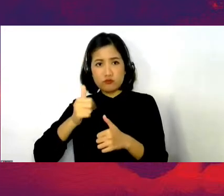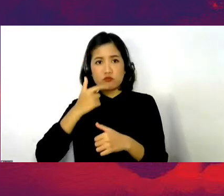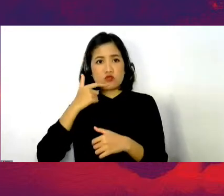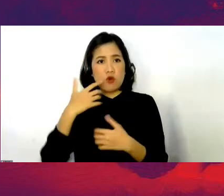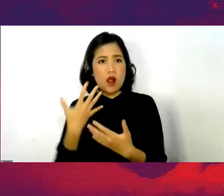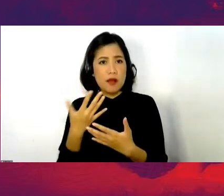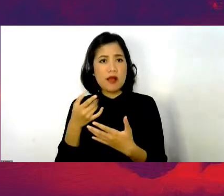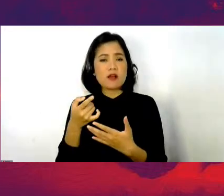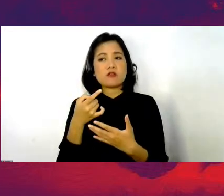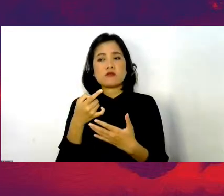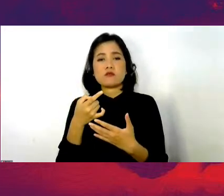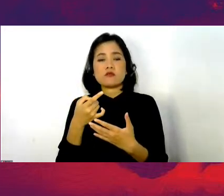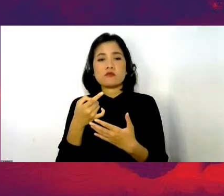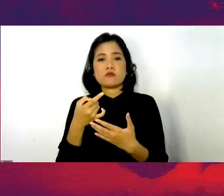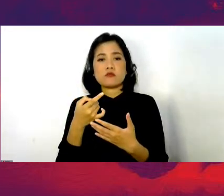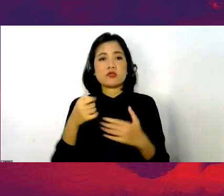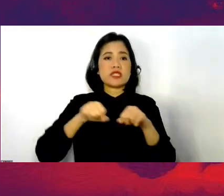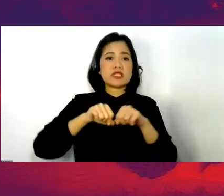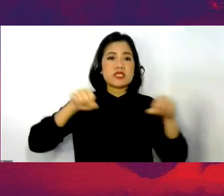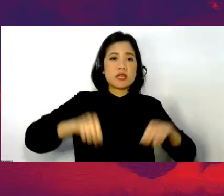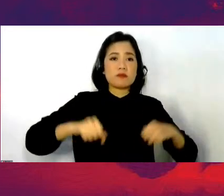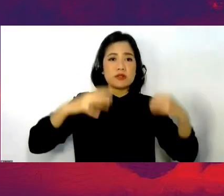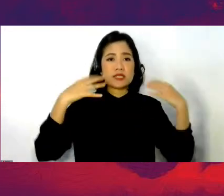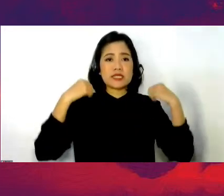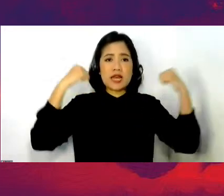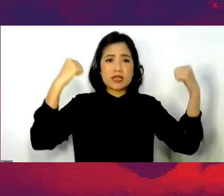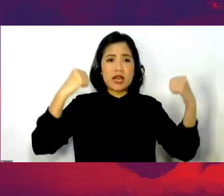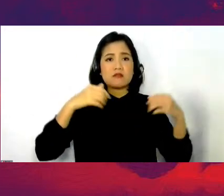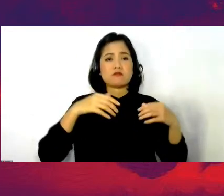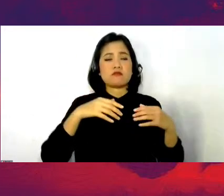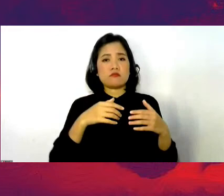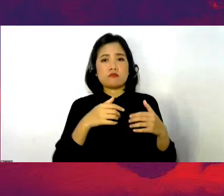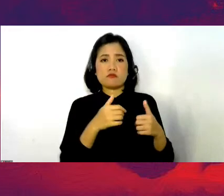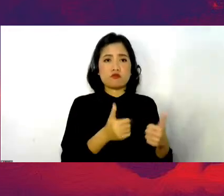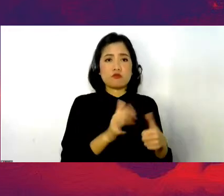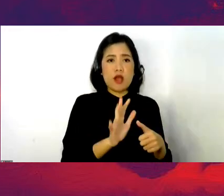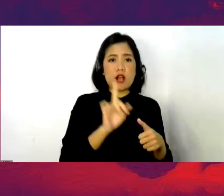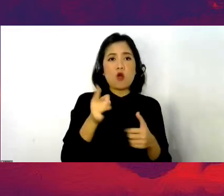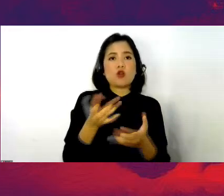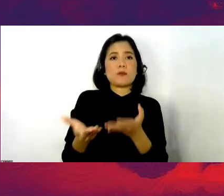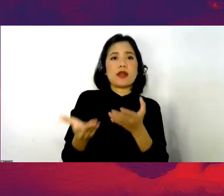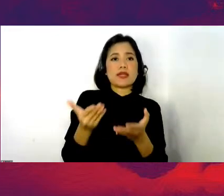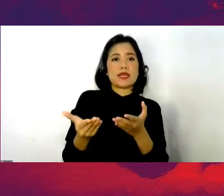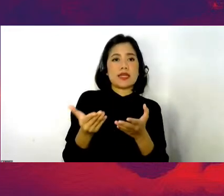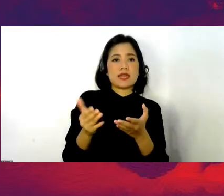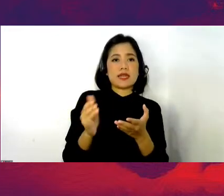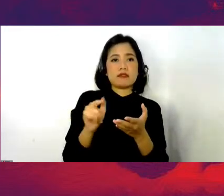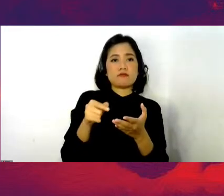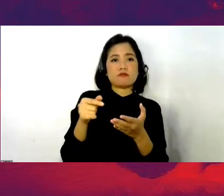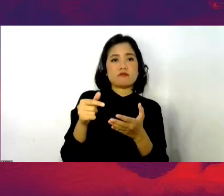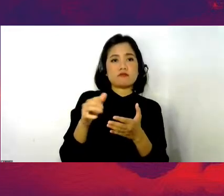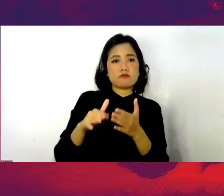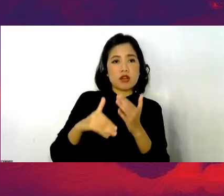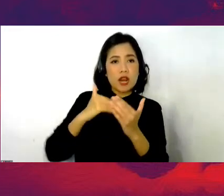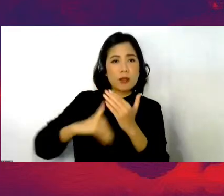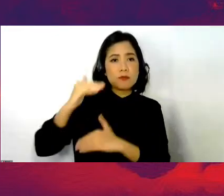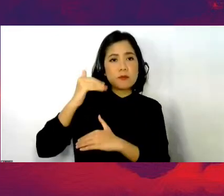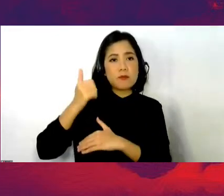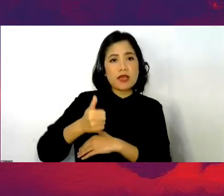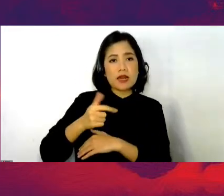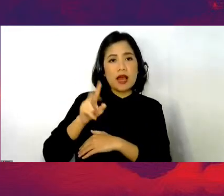capacity of our health system so inadequate, and compared to if we could have had better, that will make a big